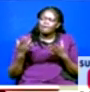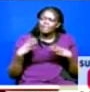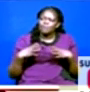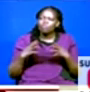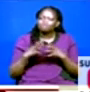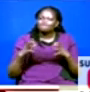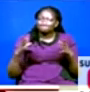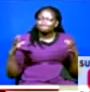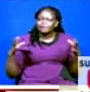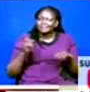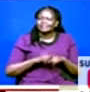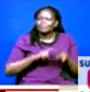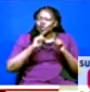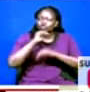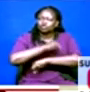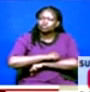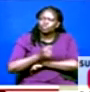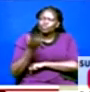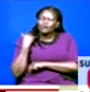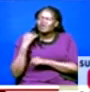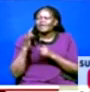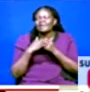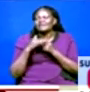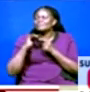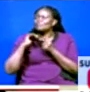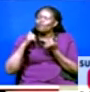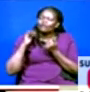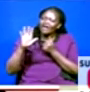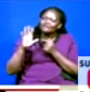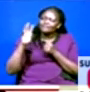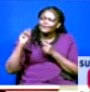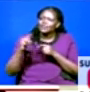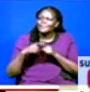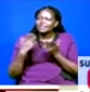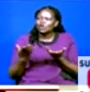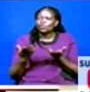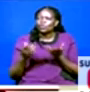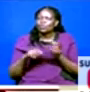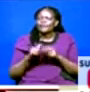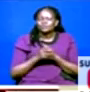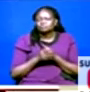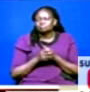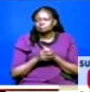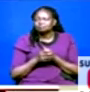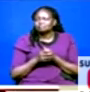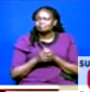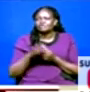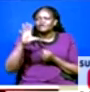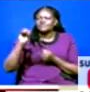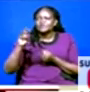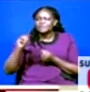are going to school, we are around 85 million, thereabout. And now we are talking of a population that is running to 50